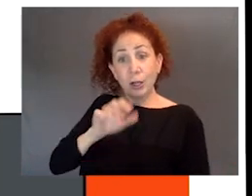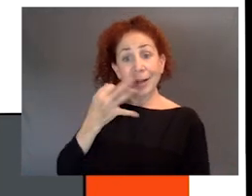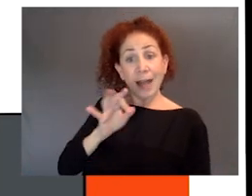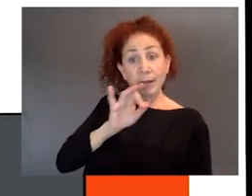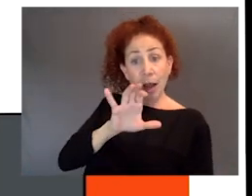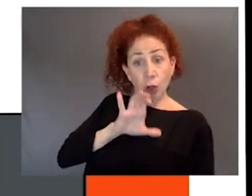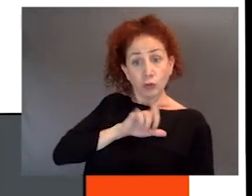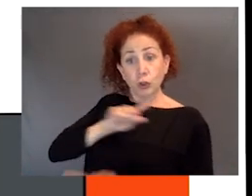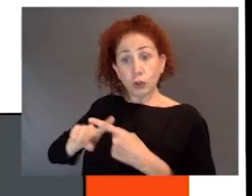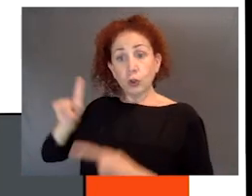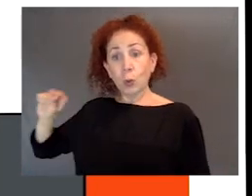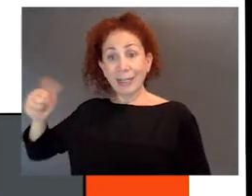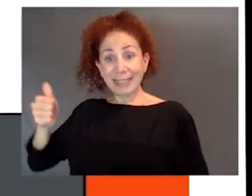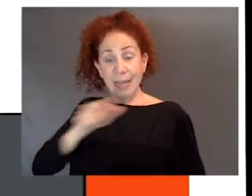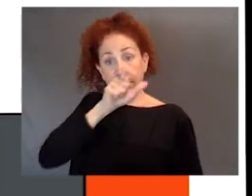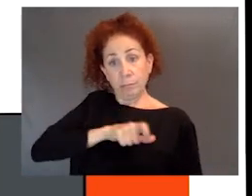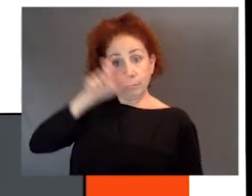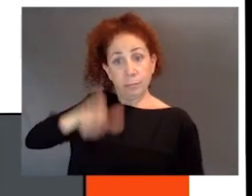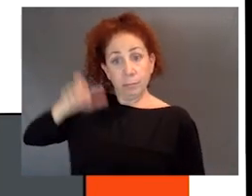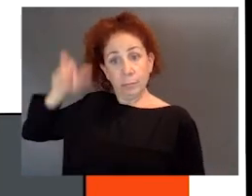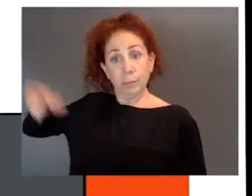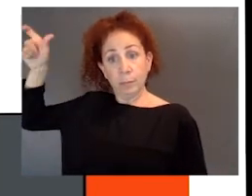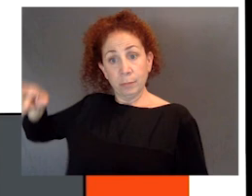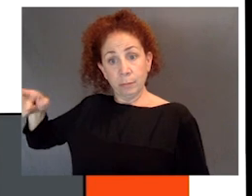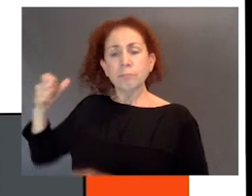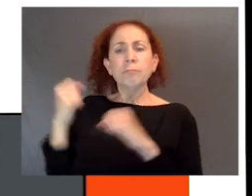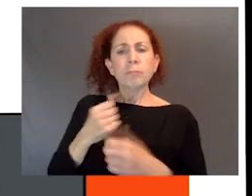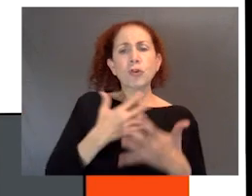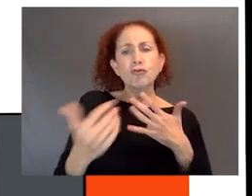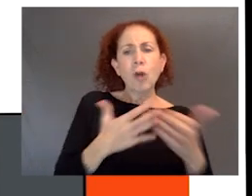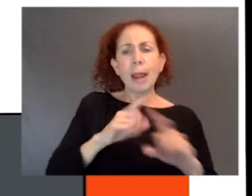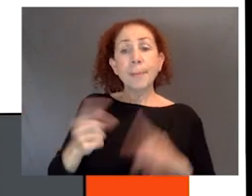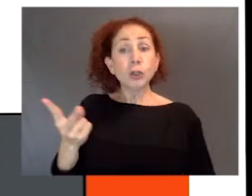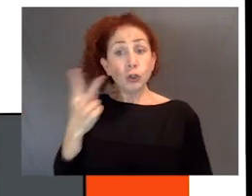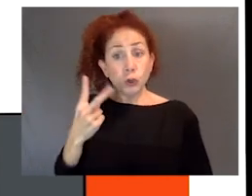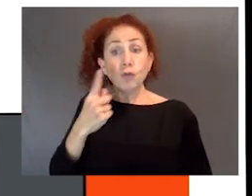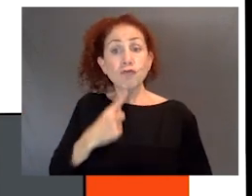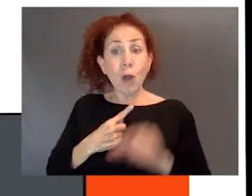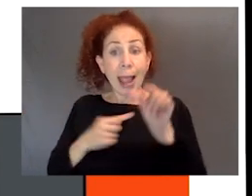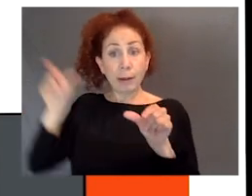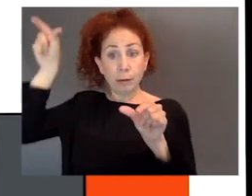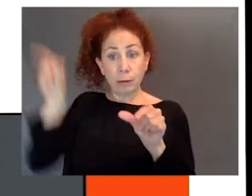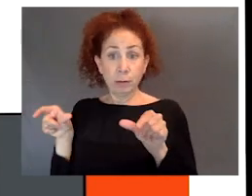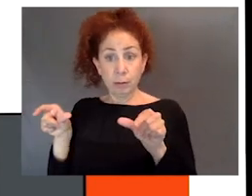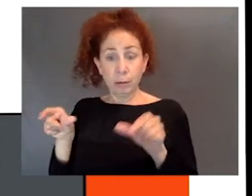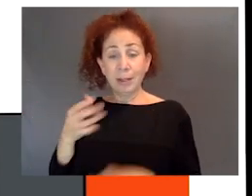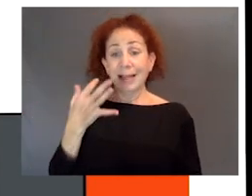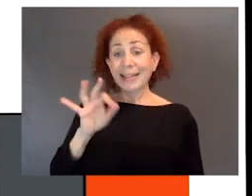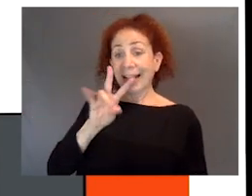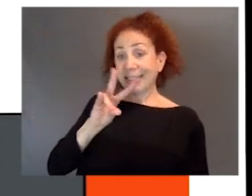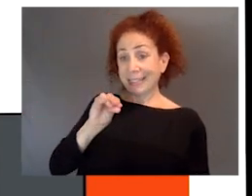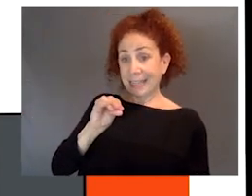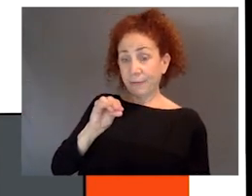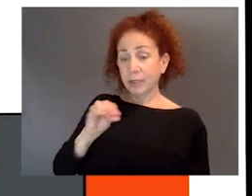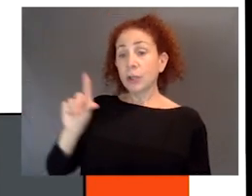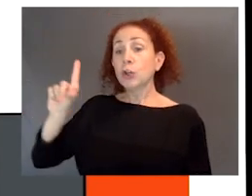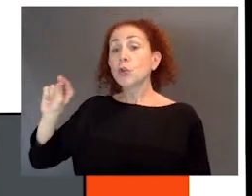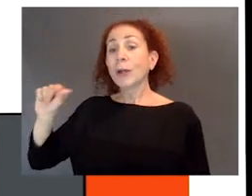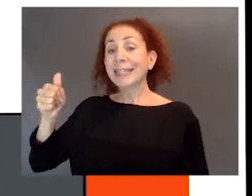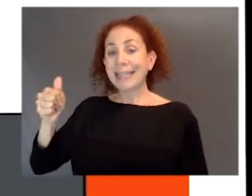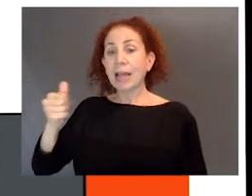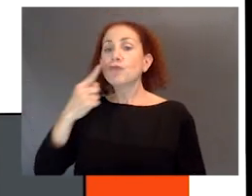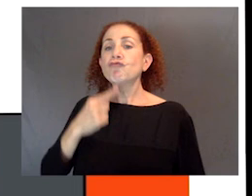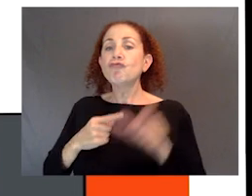until 2010. The graph is primarily gray, but two bars on the graph are red, 1970 and